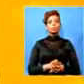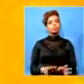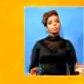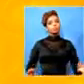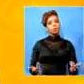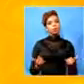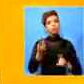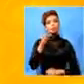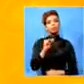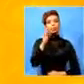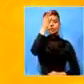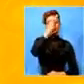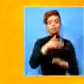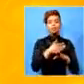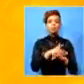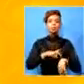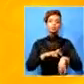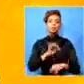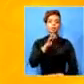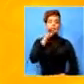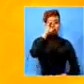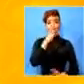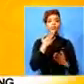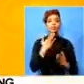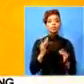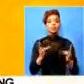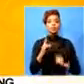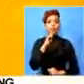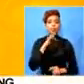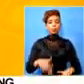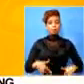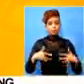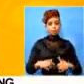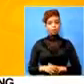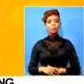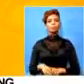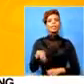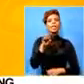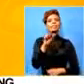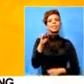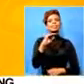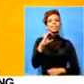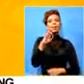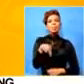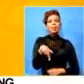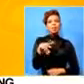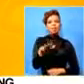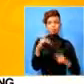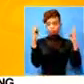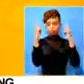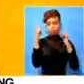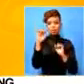20 minutes before 7. Thanks for watching Morning Live. Now, the South African Communist Party, or the SACP, celebrated its 99th